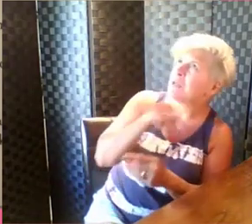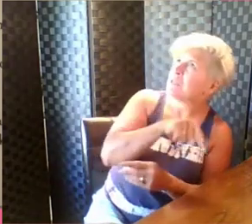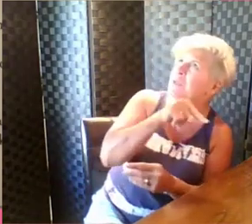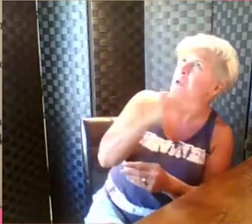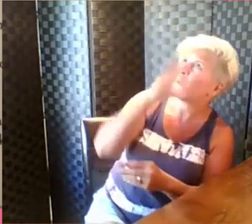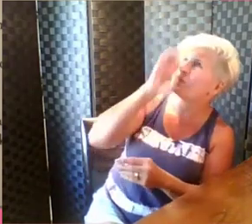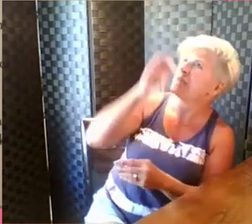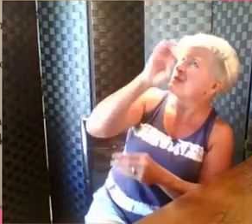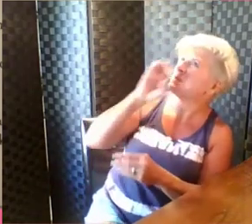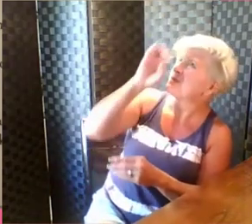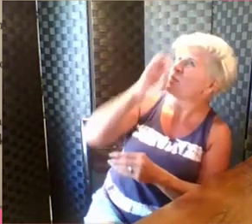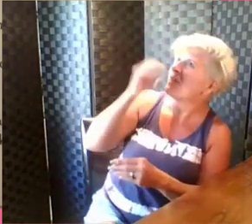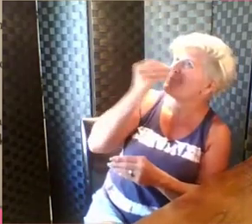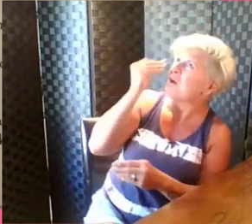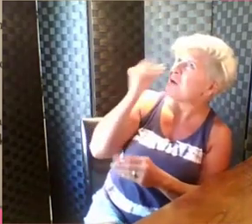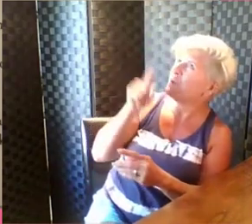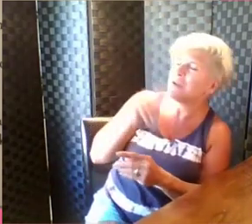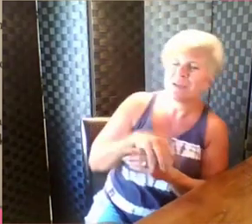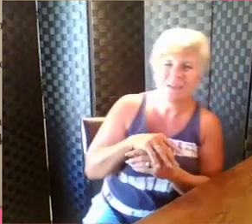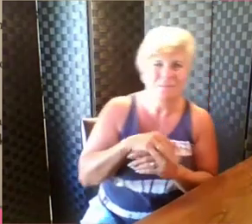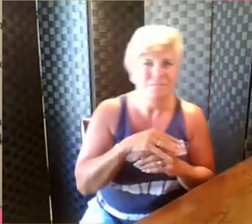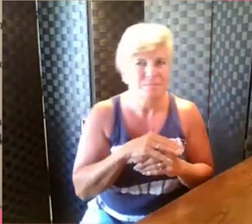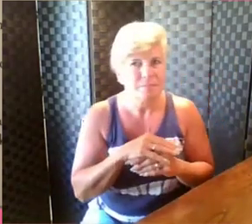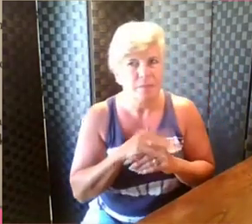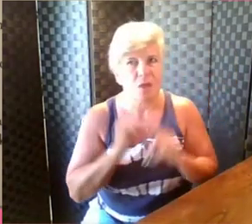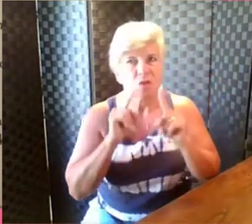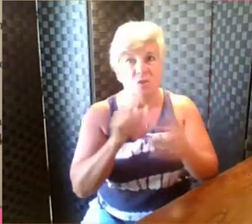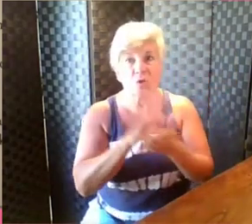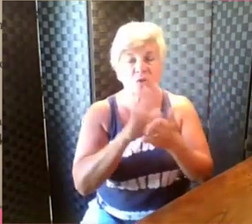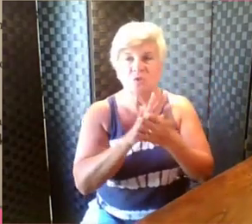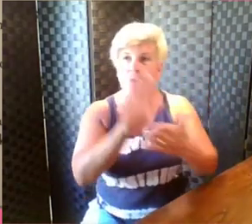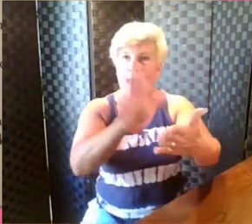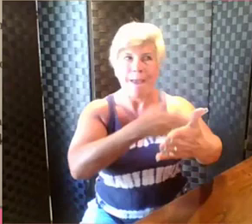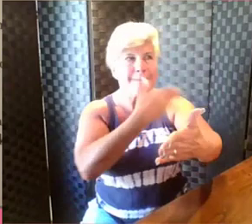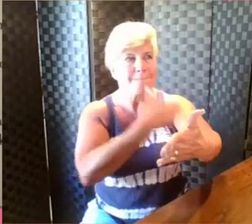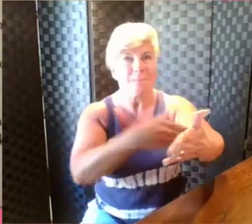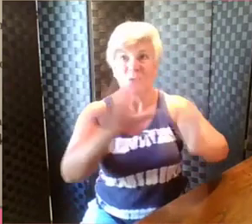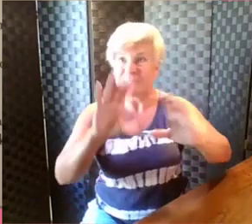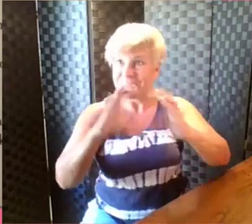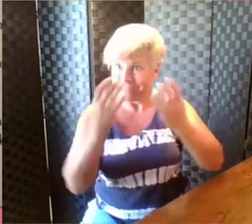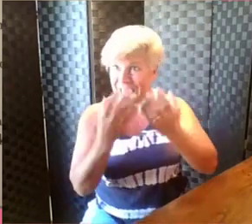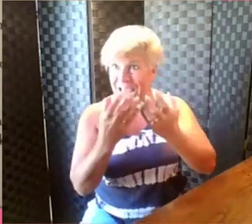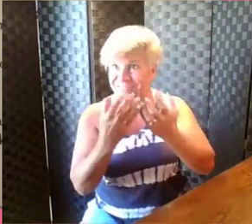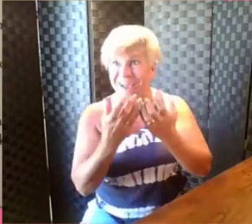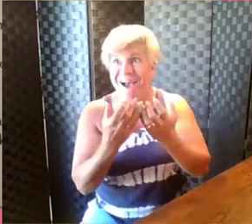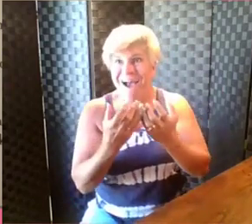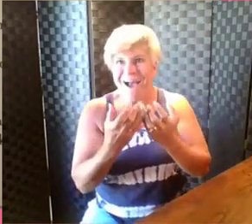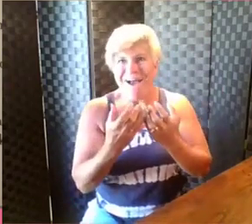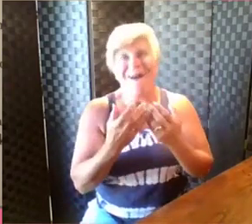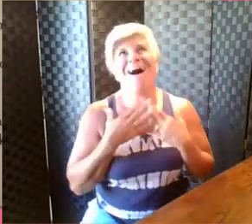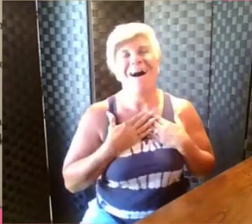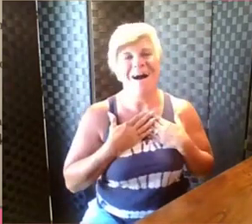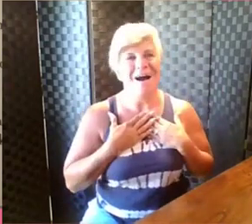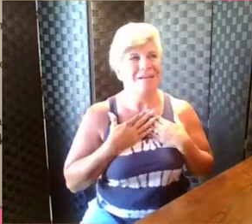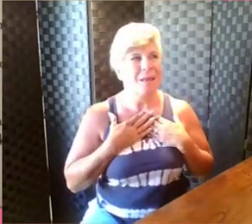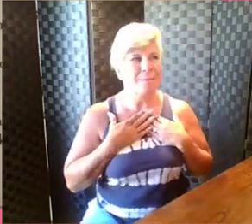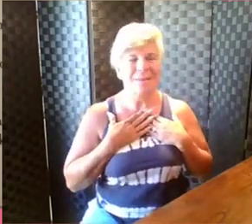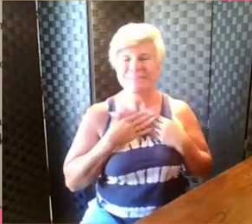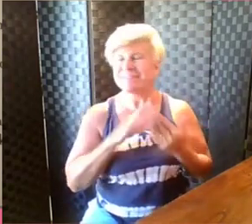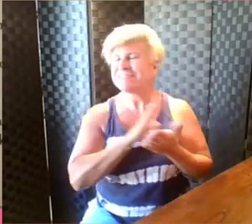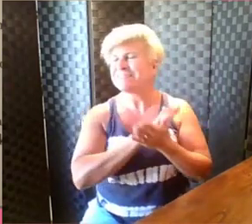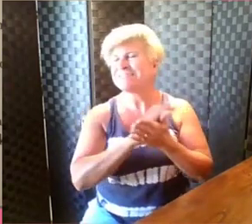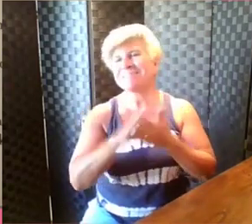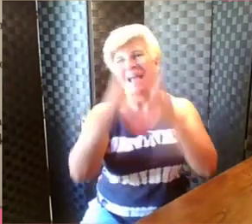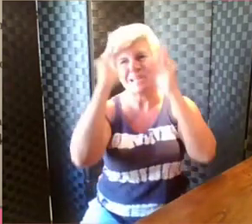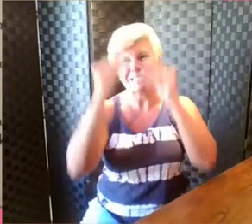were introduced to Mrs. Twinkle, the music teacher. Her voice was like something out of a dream, as was everything else about